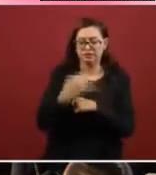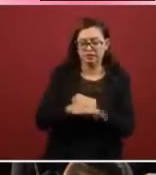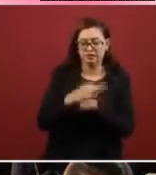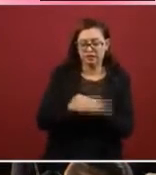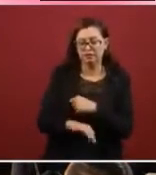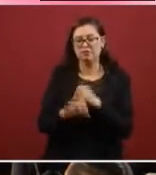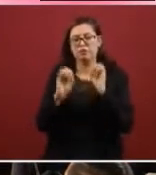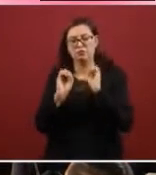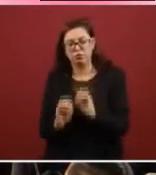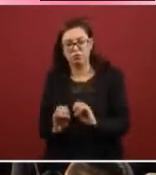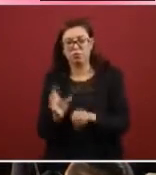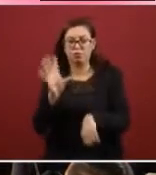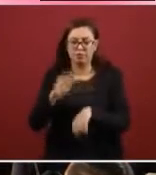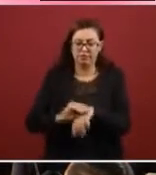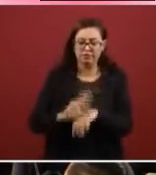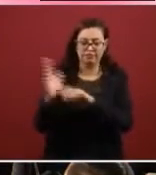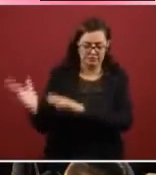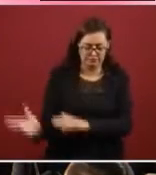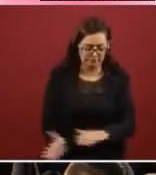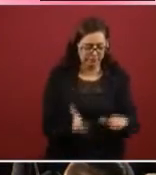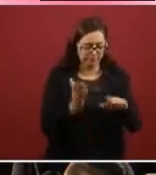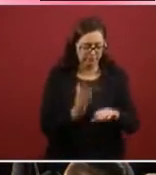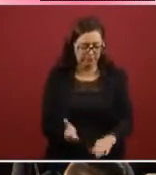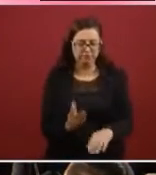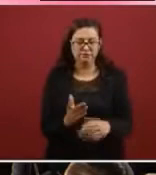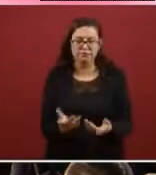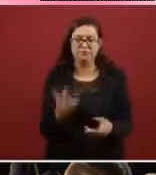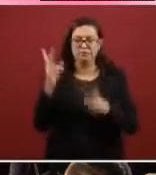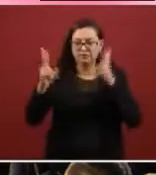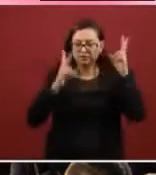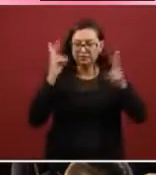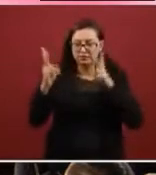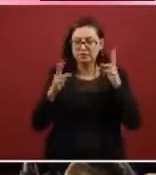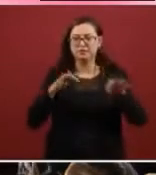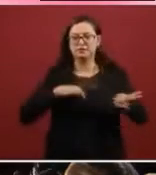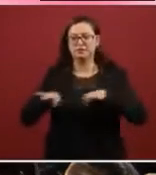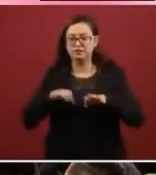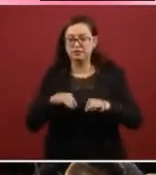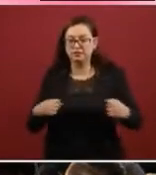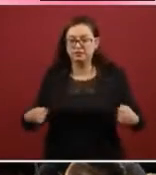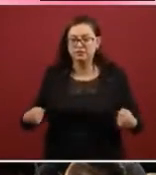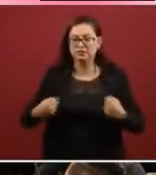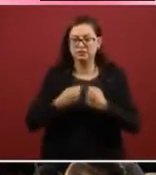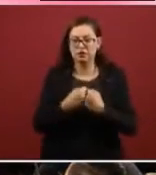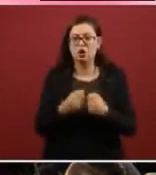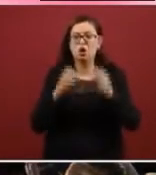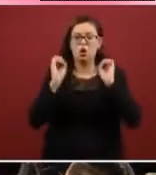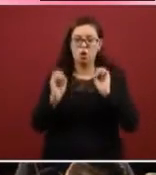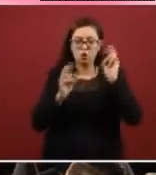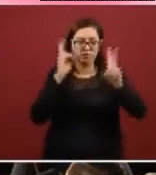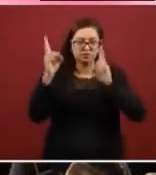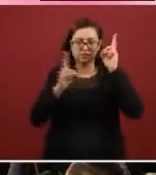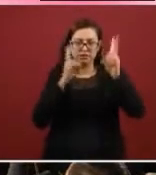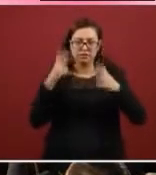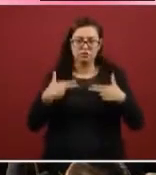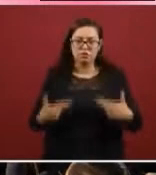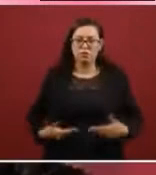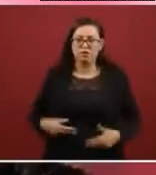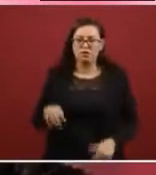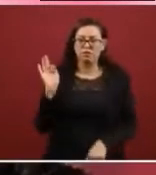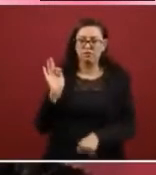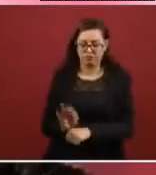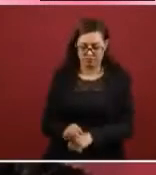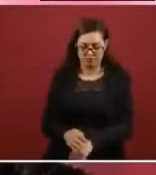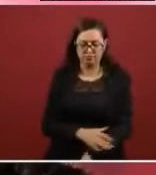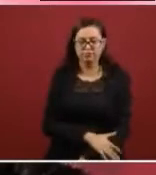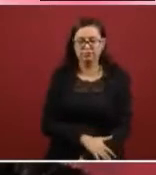autorización en la condición de estancia de visitante regional, trabajador so fronterizo like o visitante kind of por razones shows where they live or lo que está